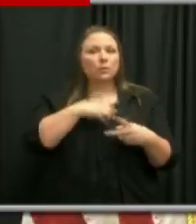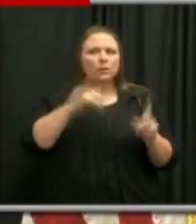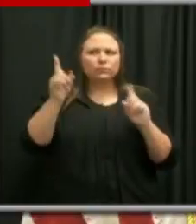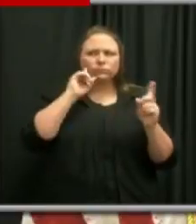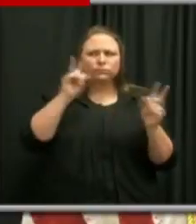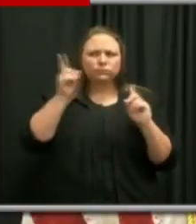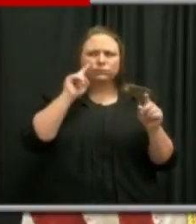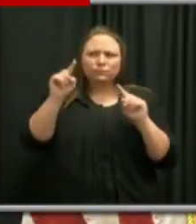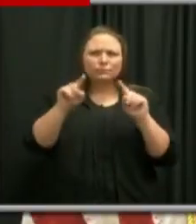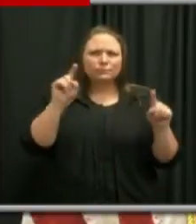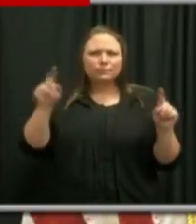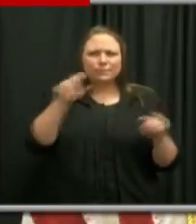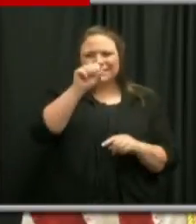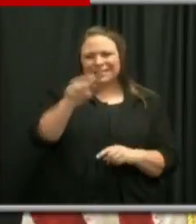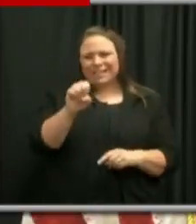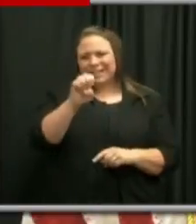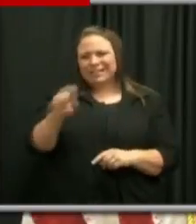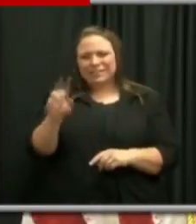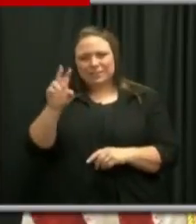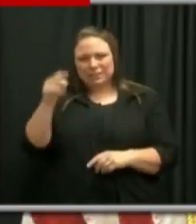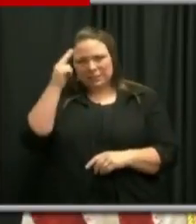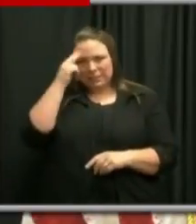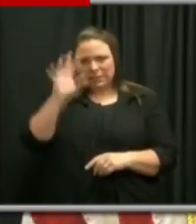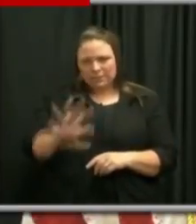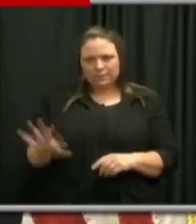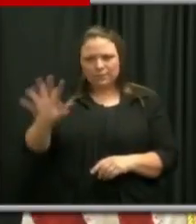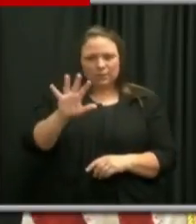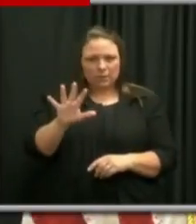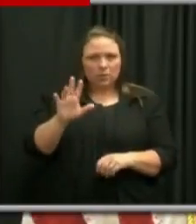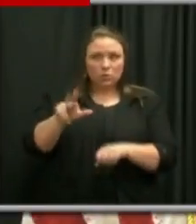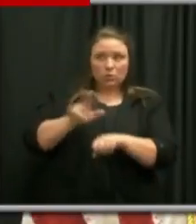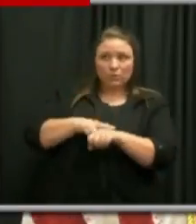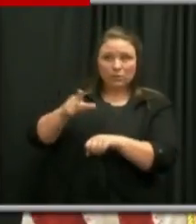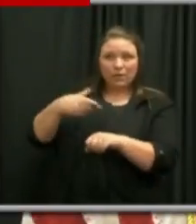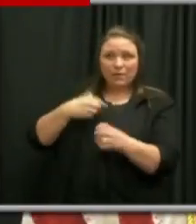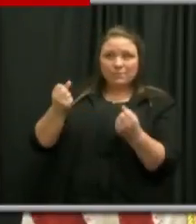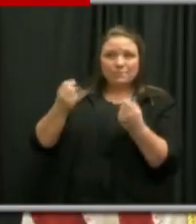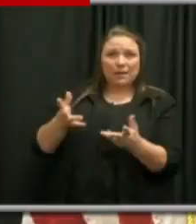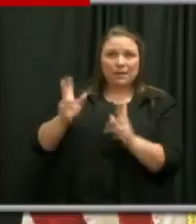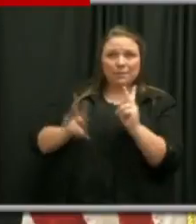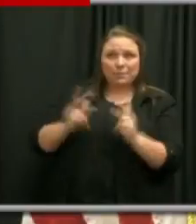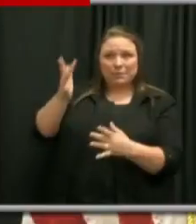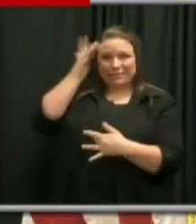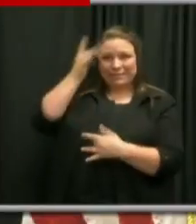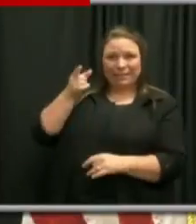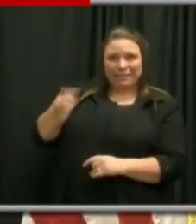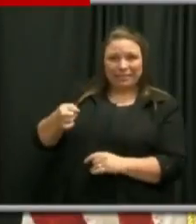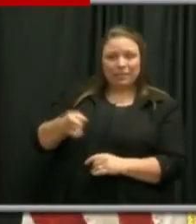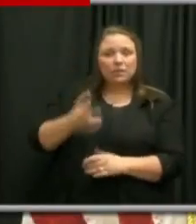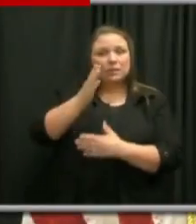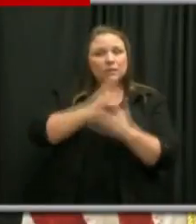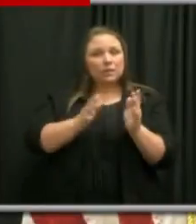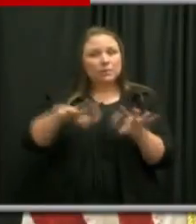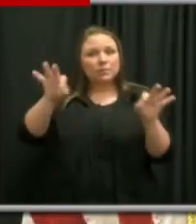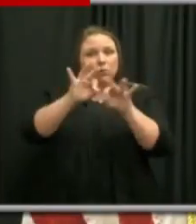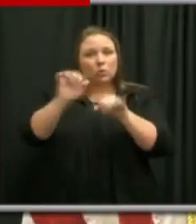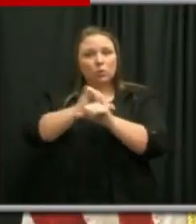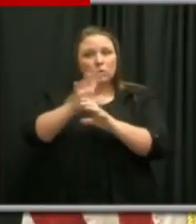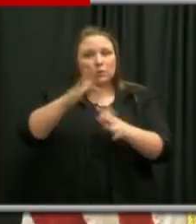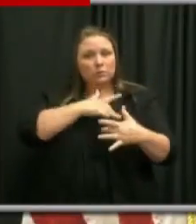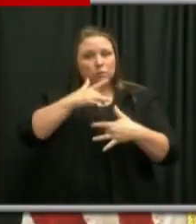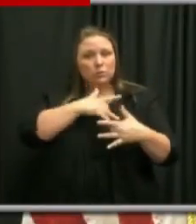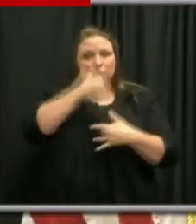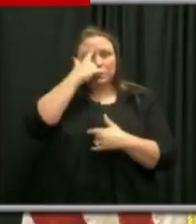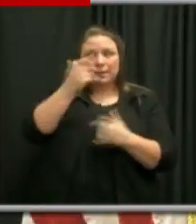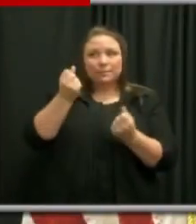some people in Southeast Nashville, of course, where they're dealing with a high number of cases. Some essential workers there have concerns because a